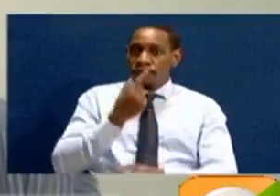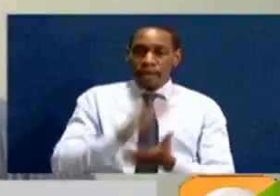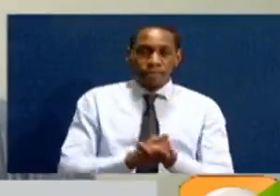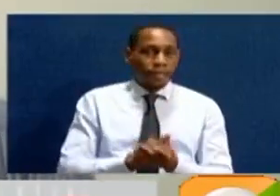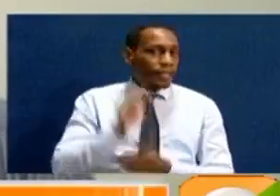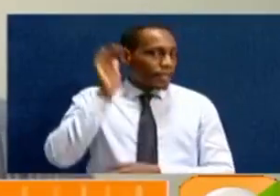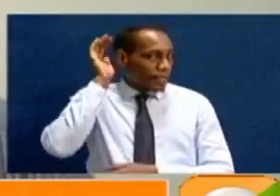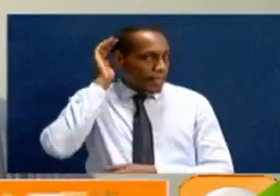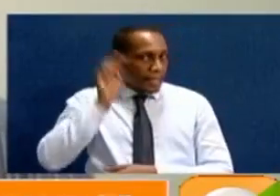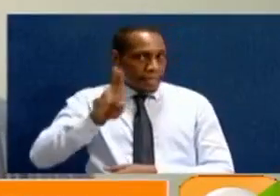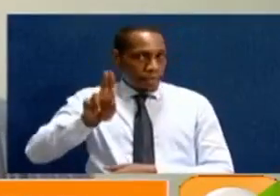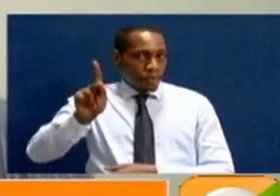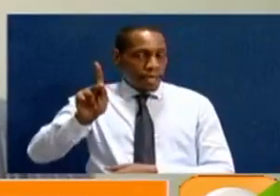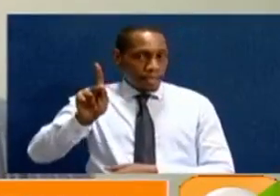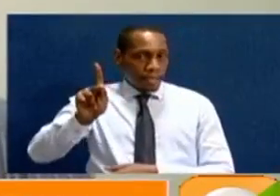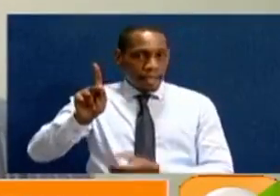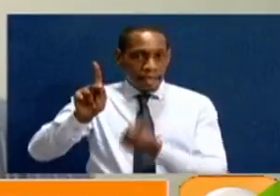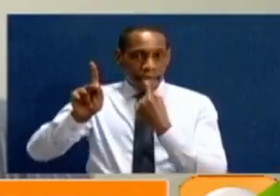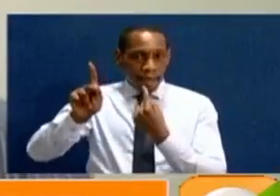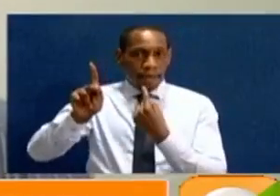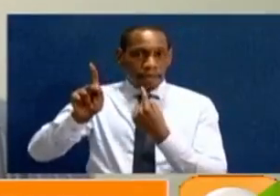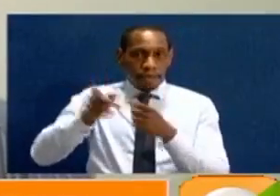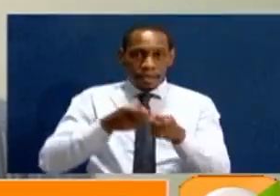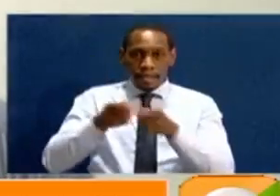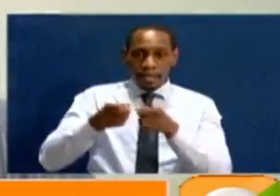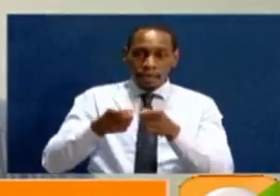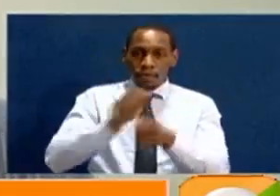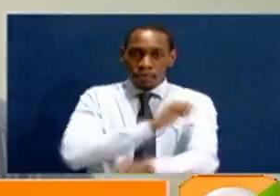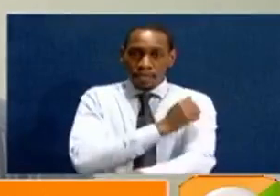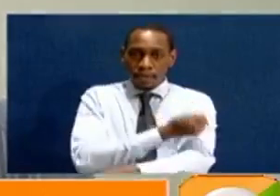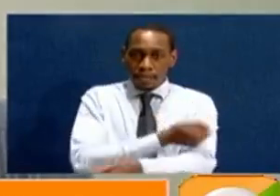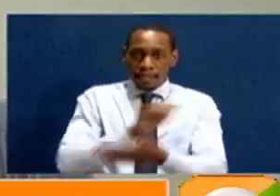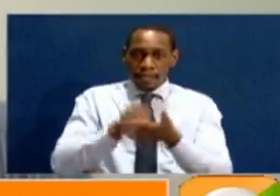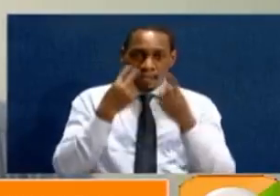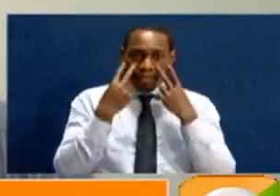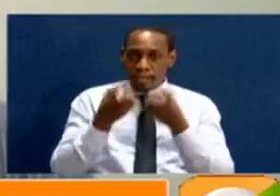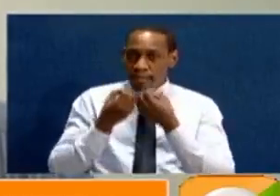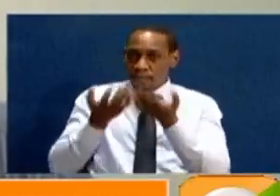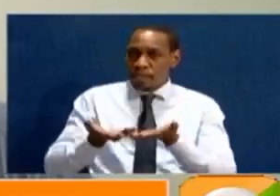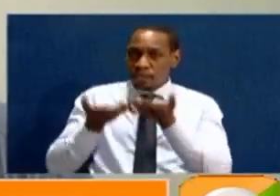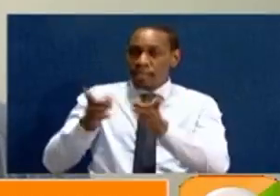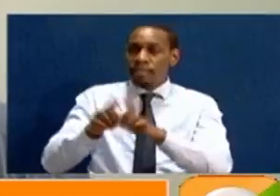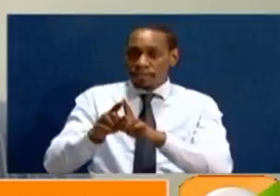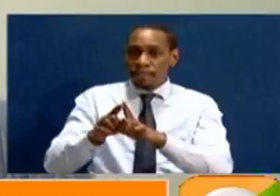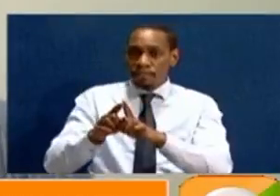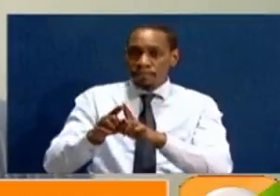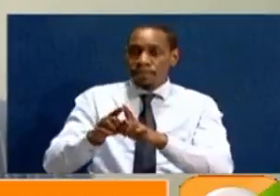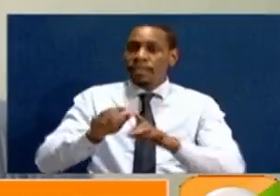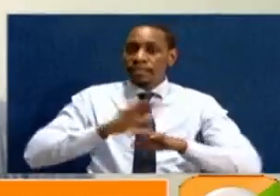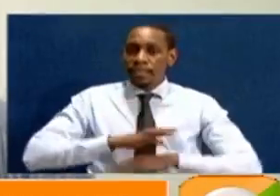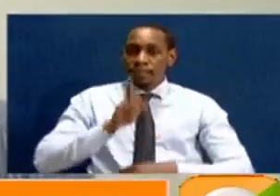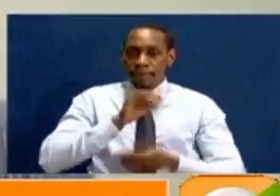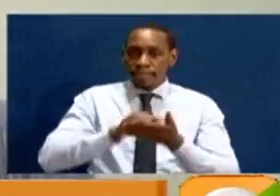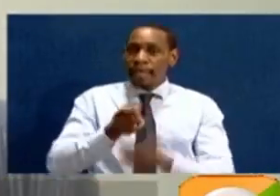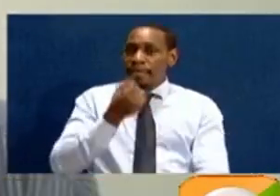the UK drug regulatory authority has looked at the data provided and they are convinced that